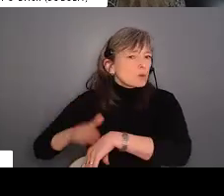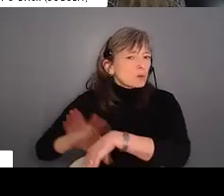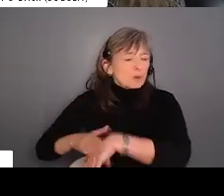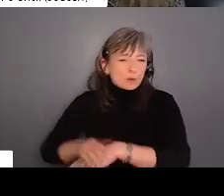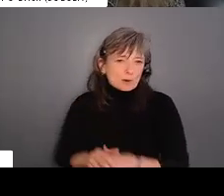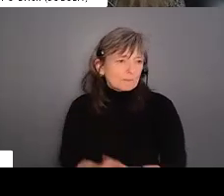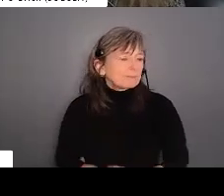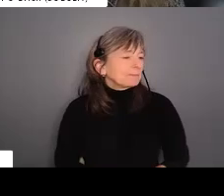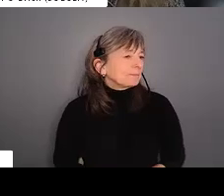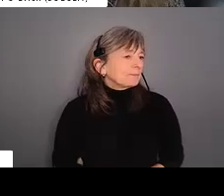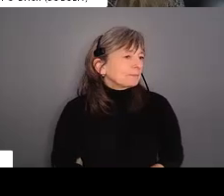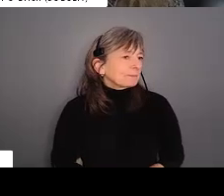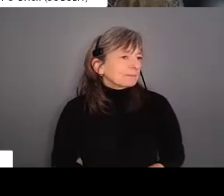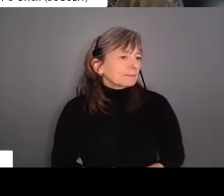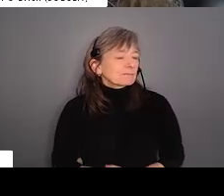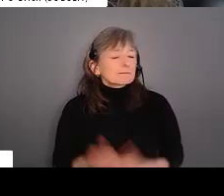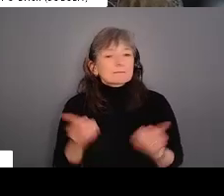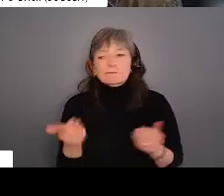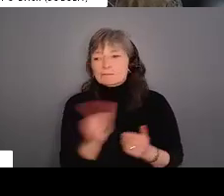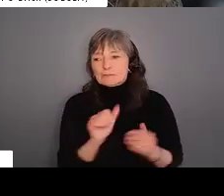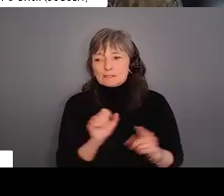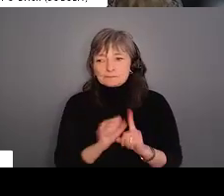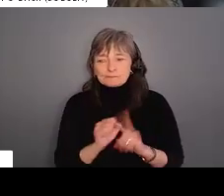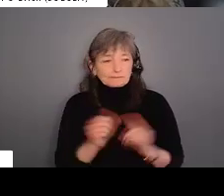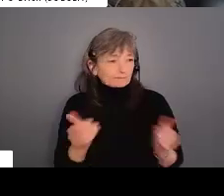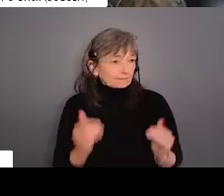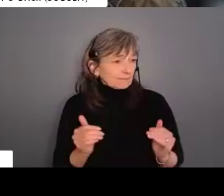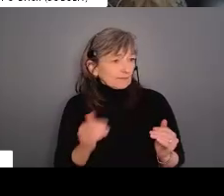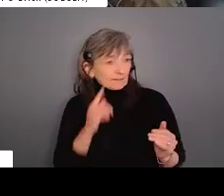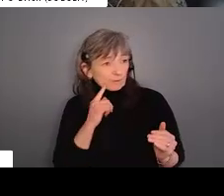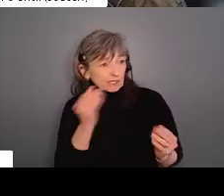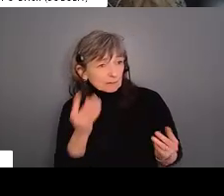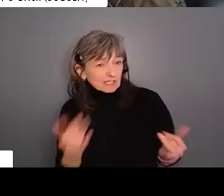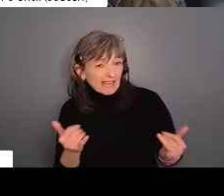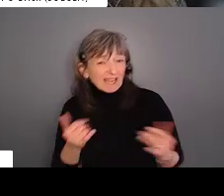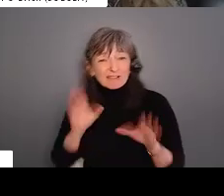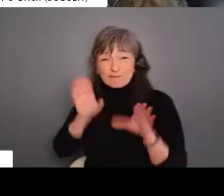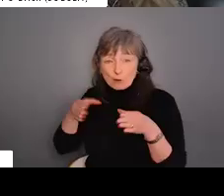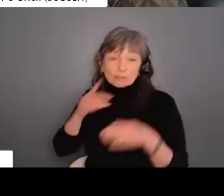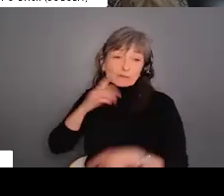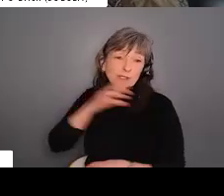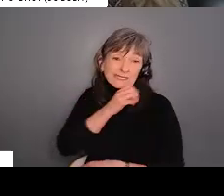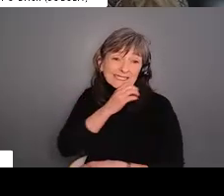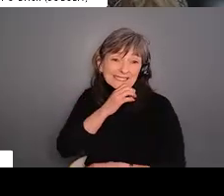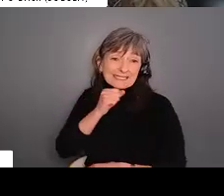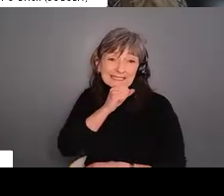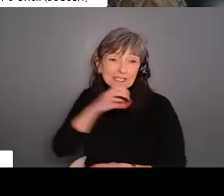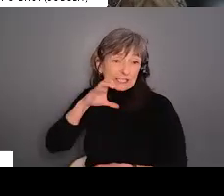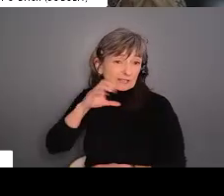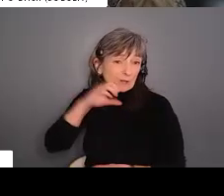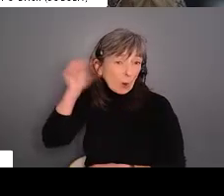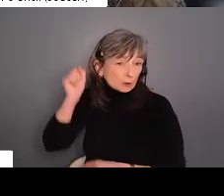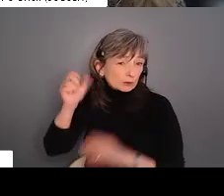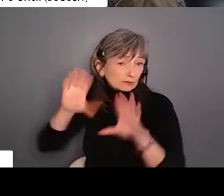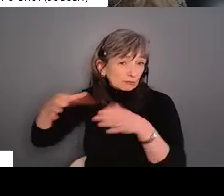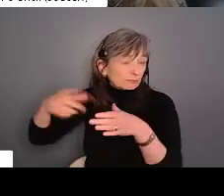to talk a little bit more about, just based on the content of today and looking at older adults, is in the last 20